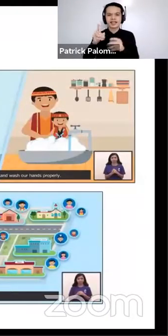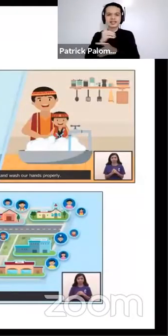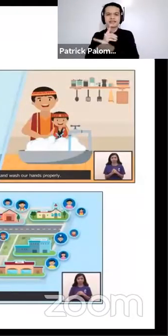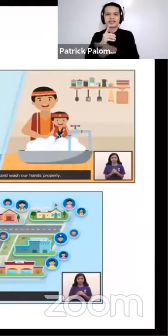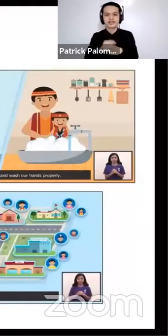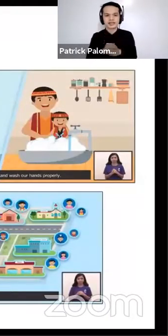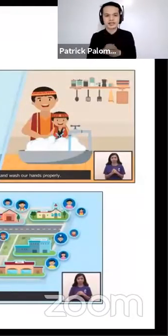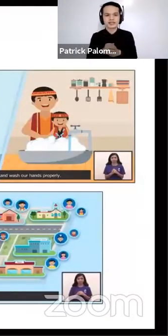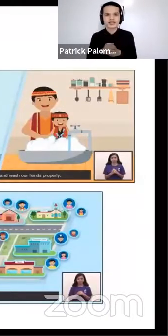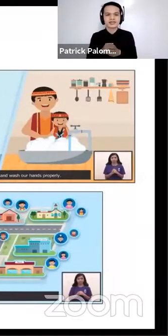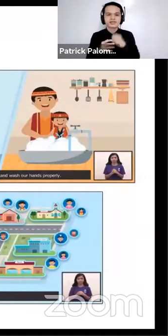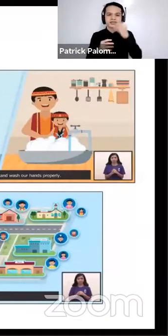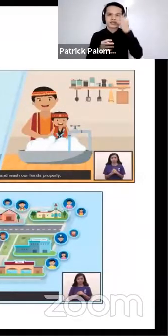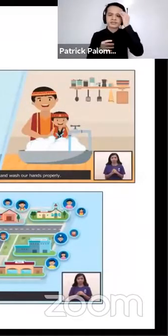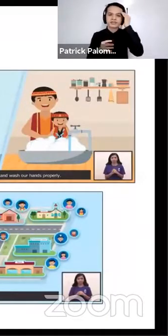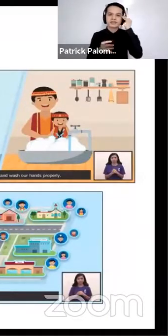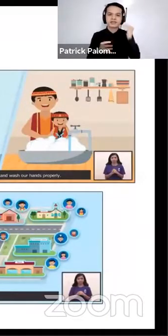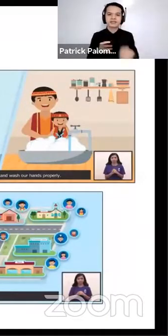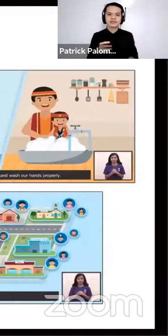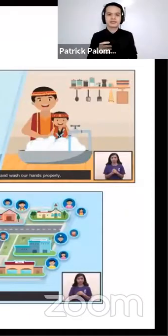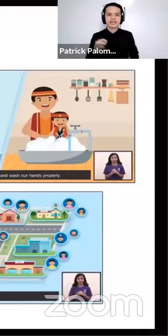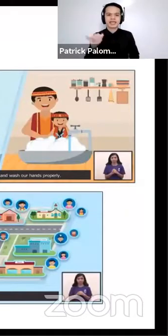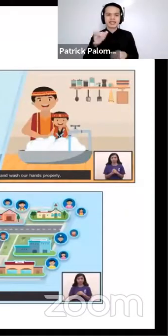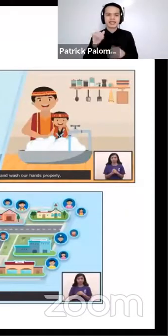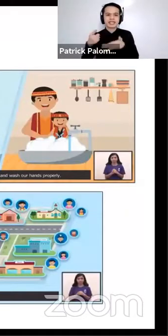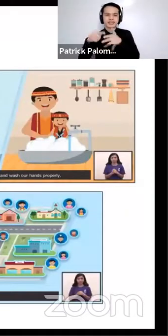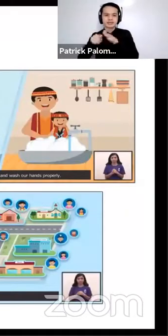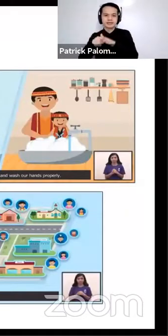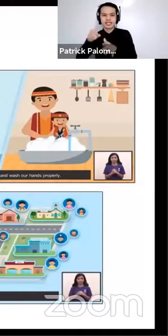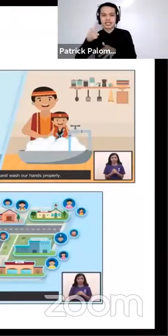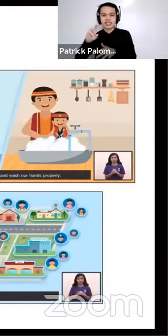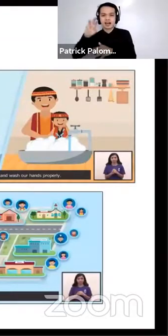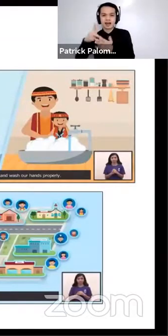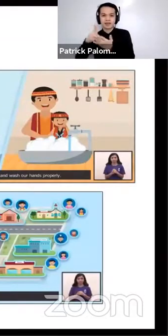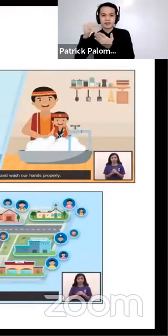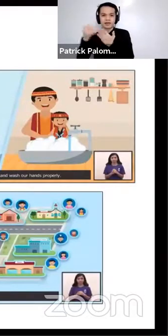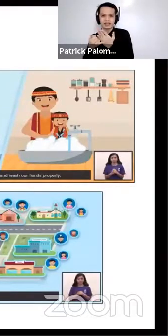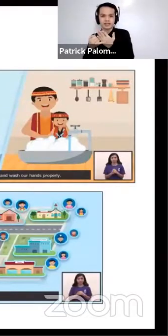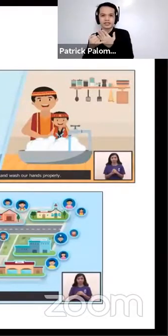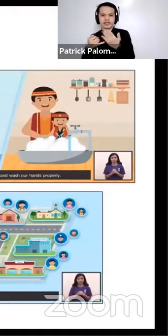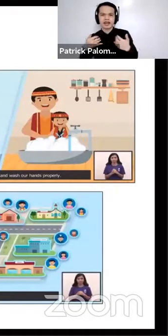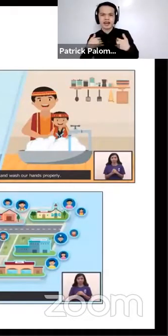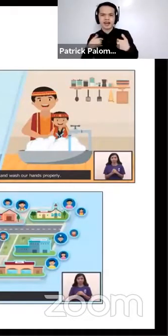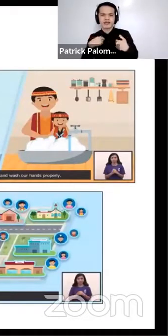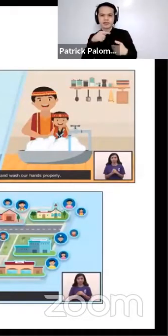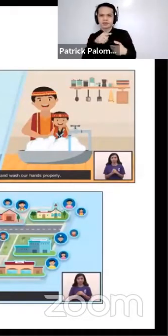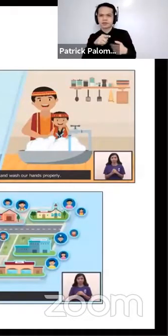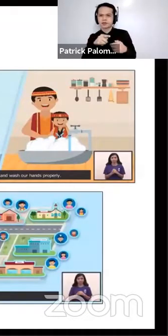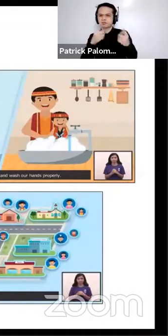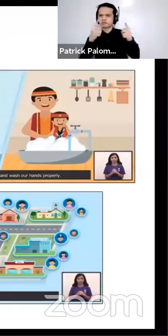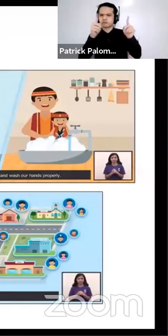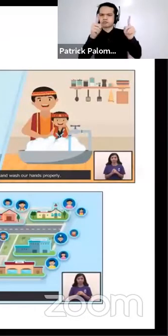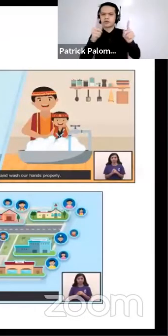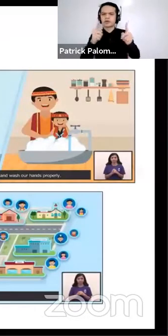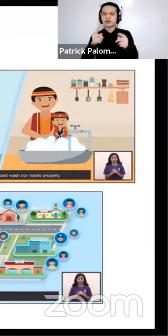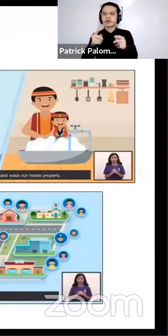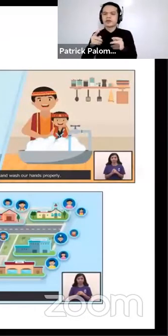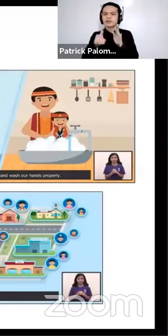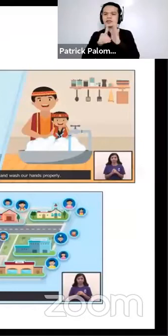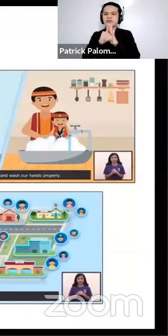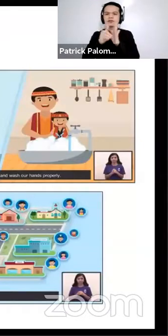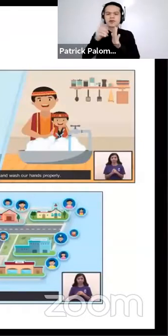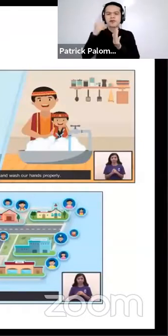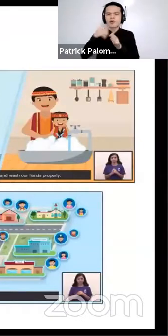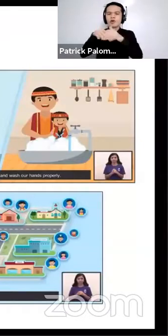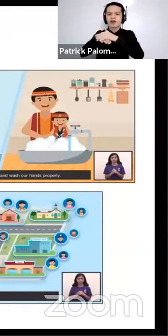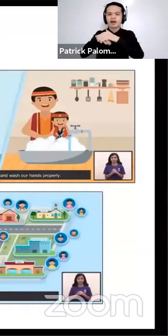The Inclusive Child-Centered UR project had very interesting achievement on the development of inclusive and accessible IFC material that